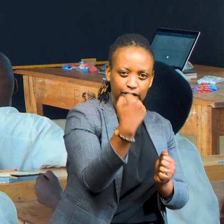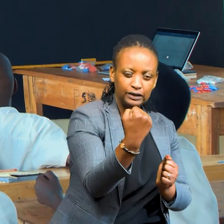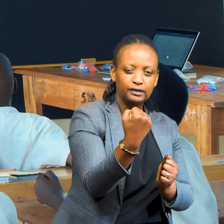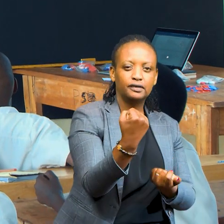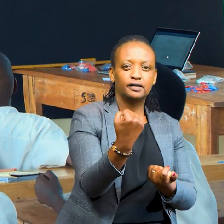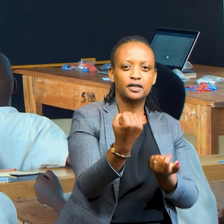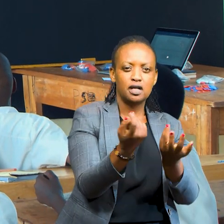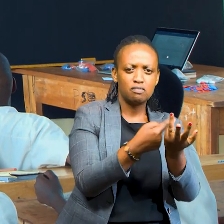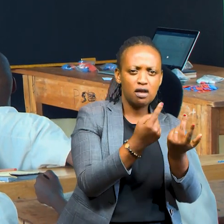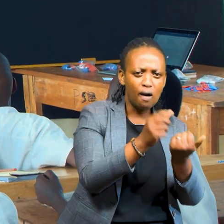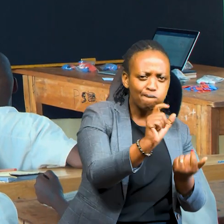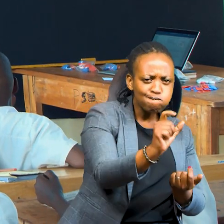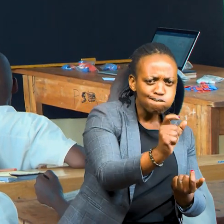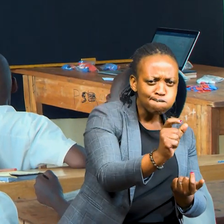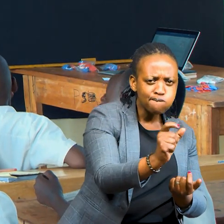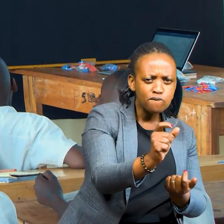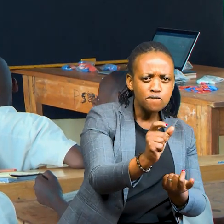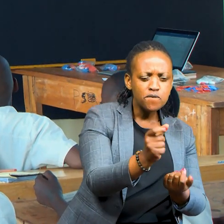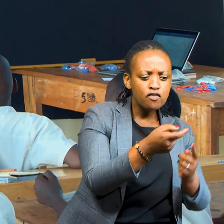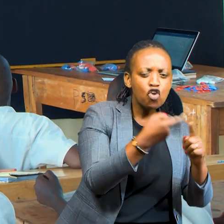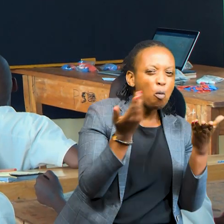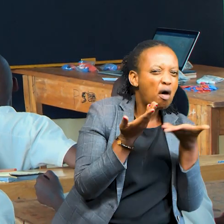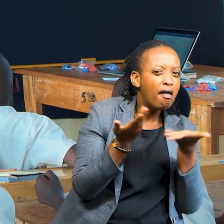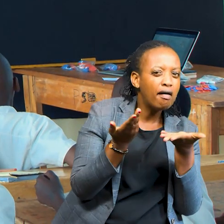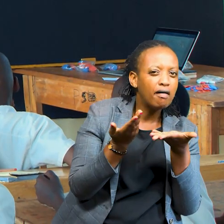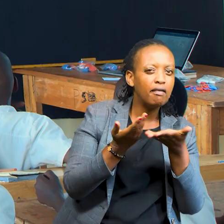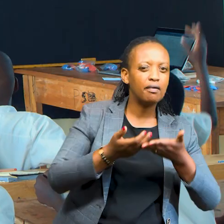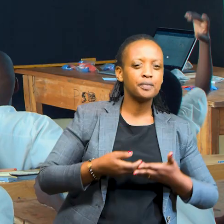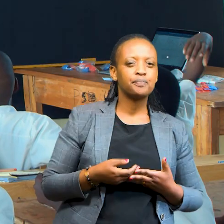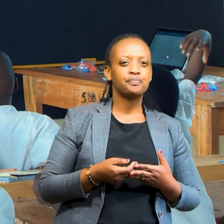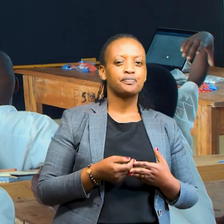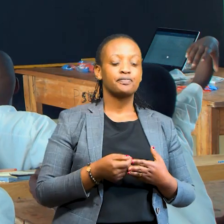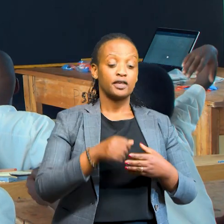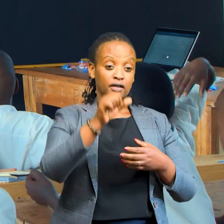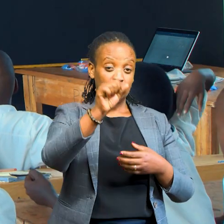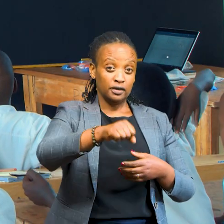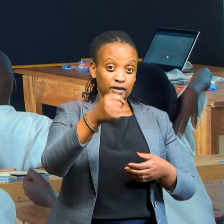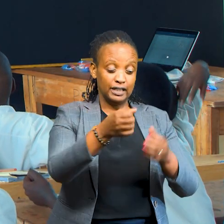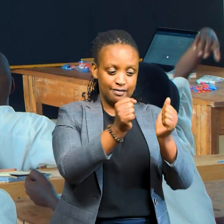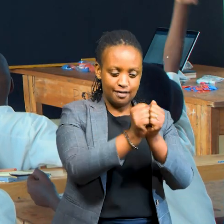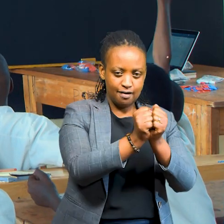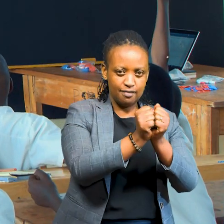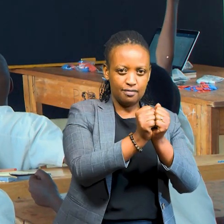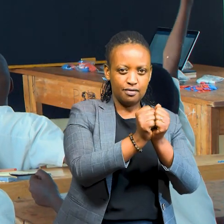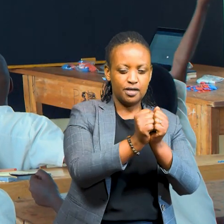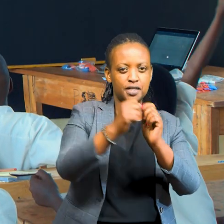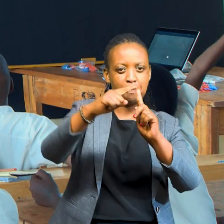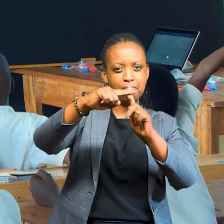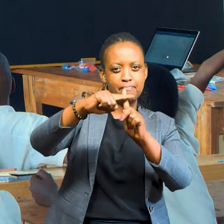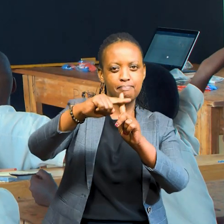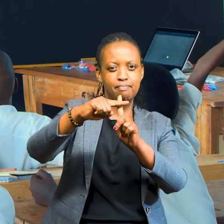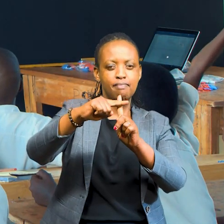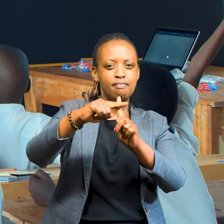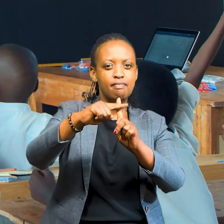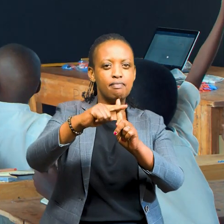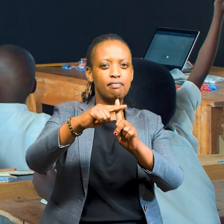15 counters. 15 from where? So it is 10